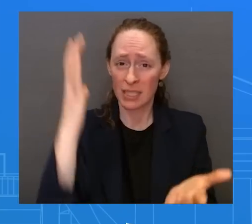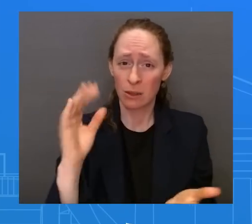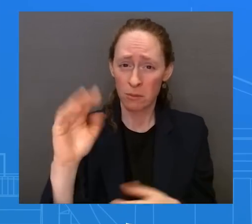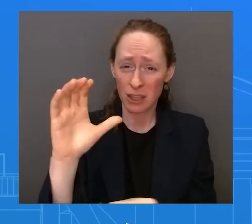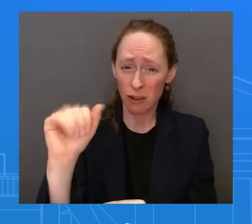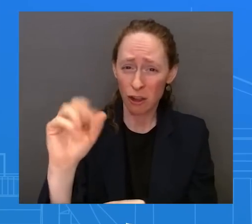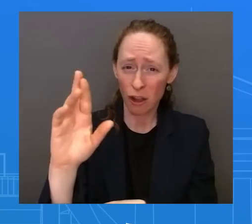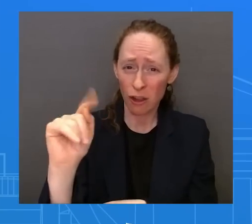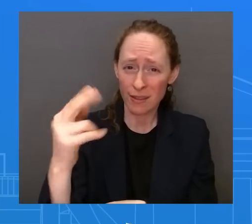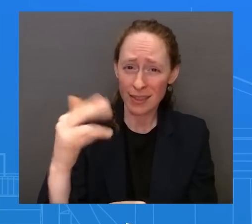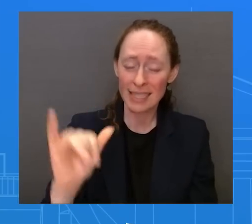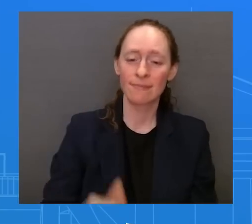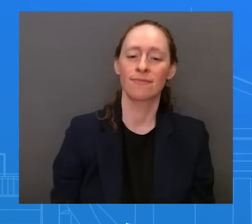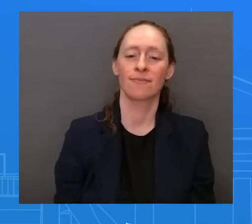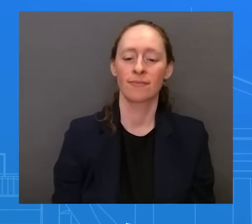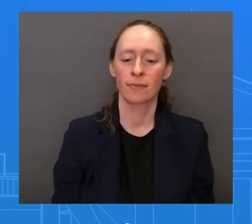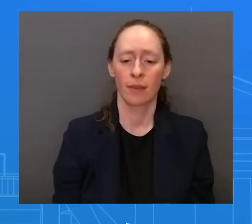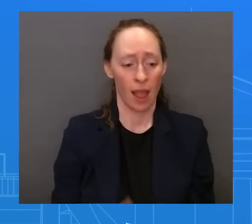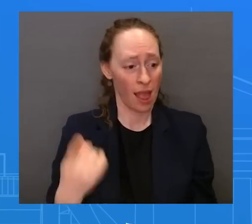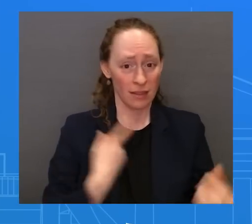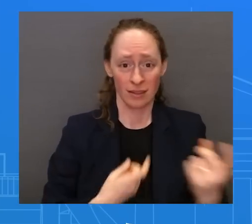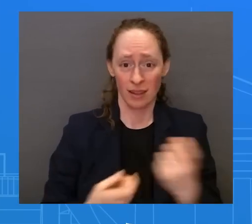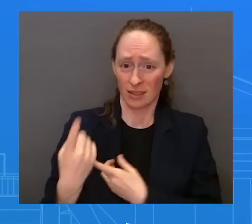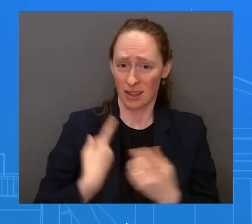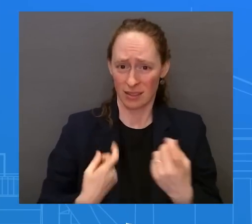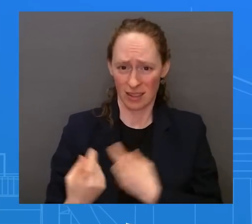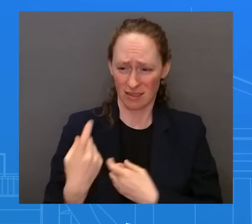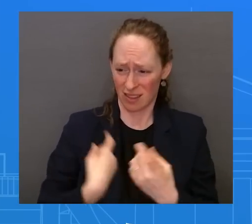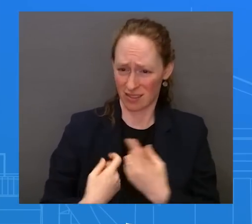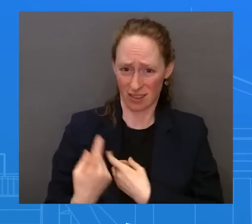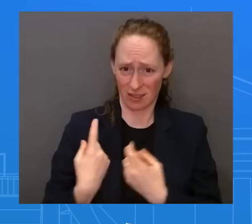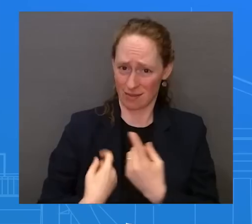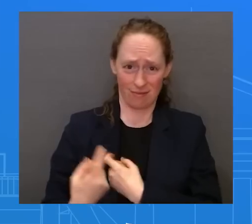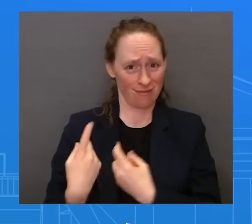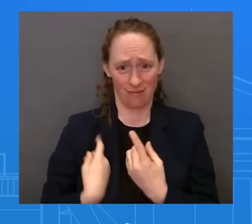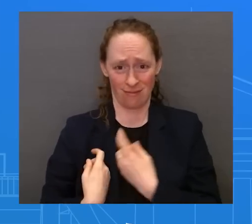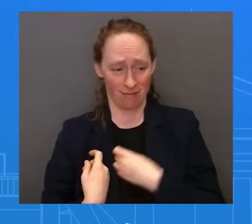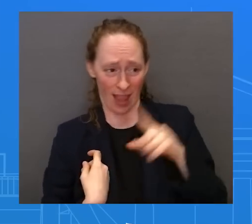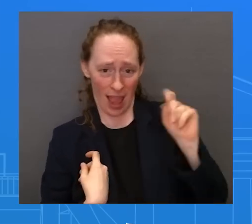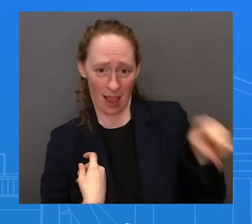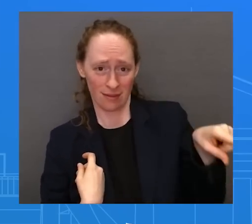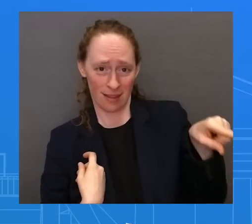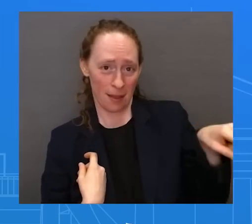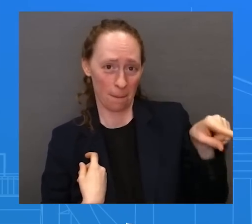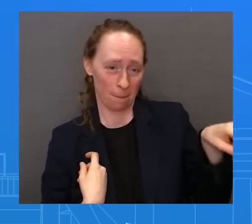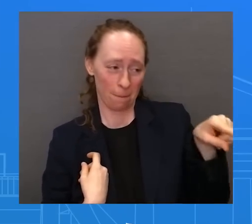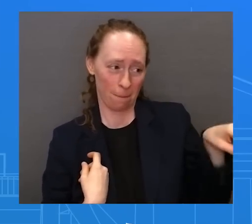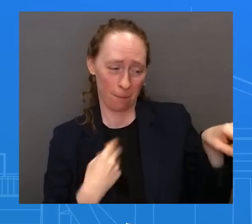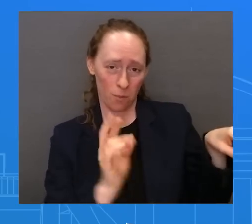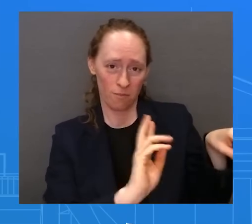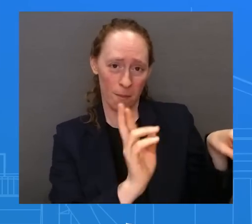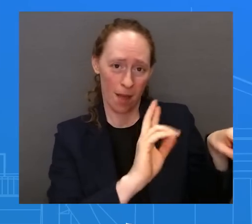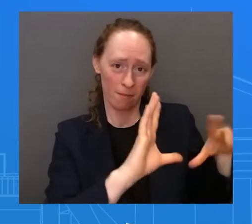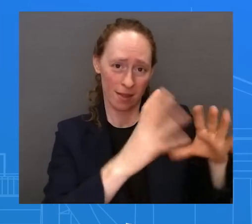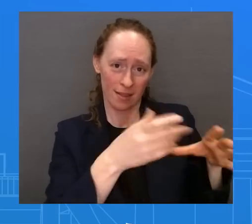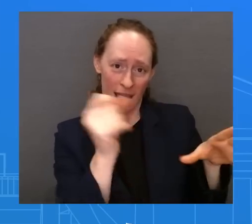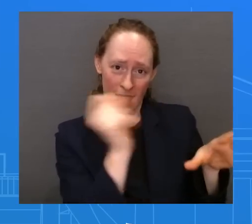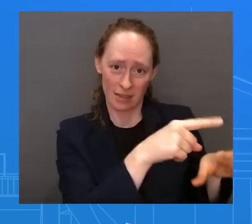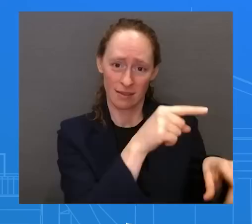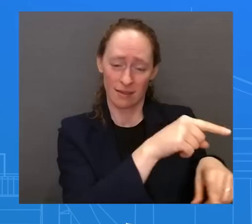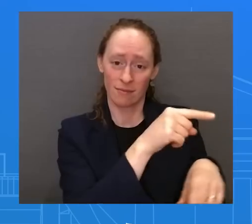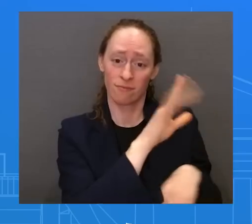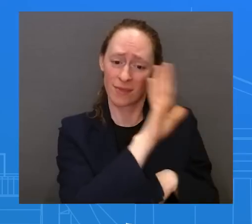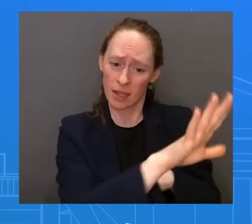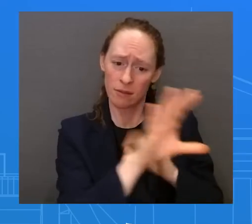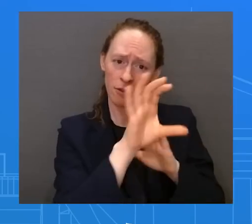would ask the Republicans in the house uh it is it is their you know constitutional Duty as we have said over and over